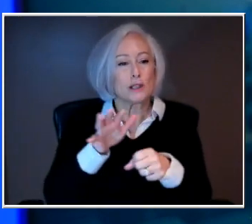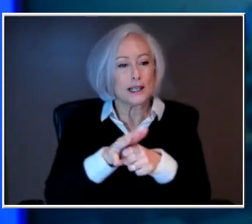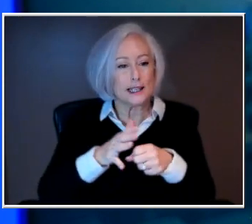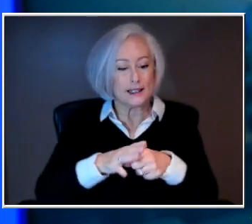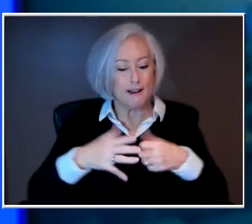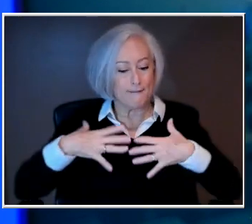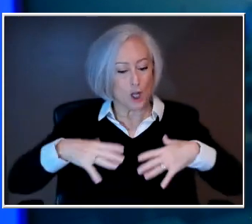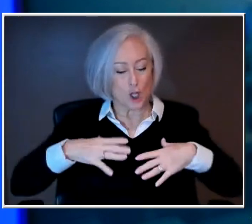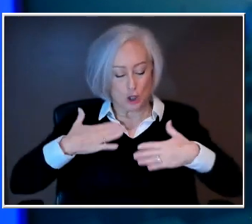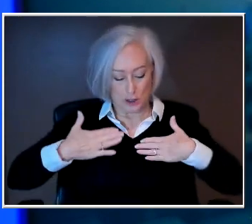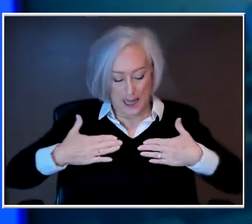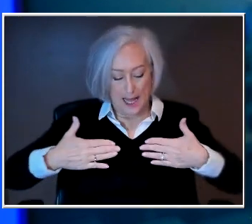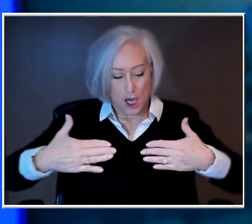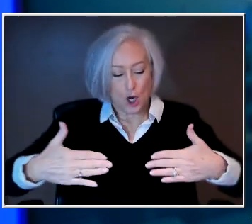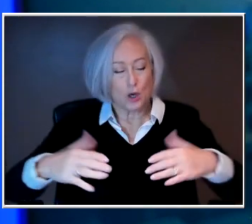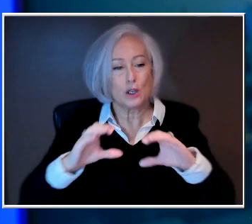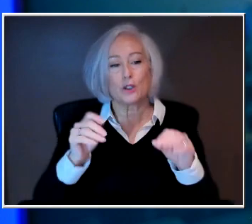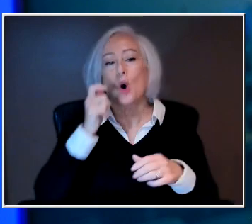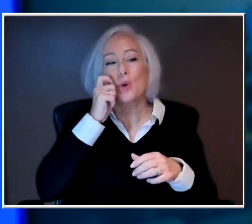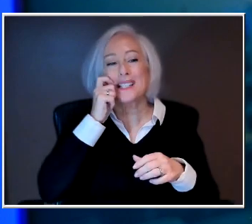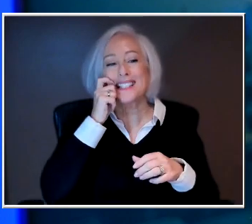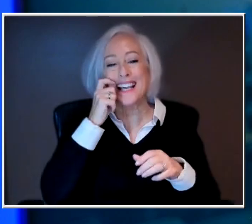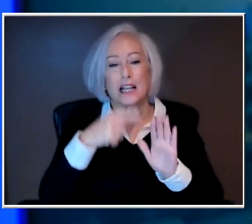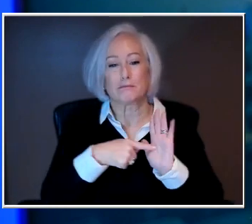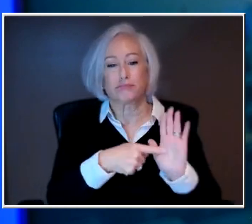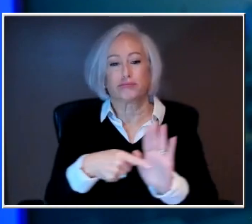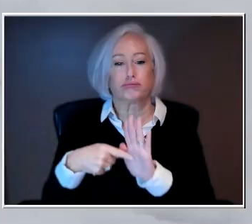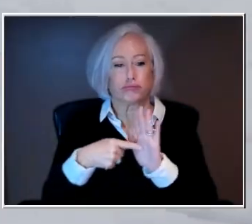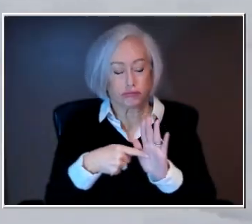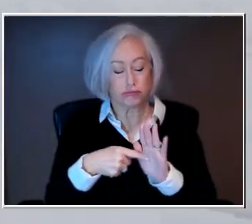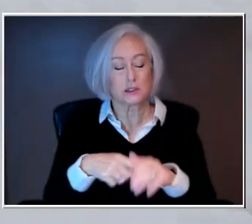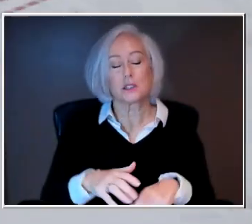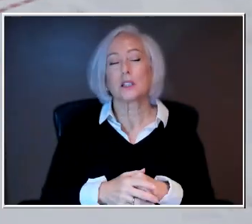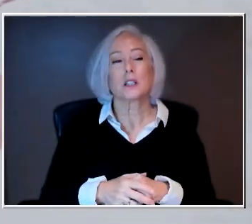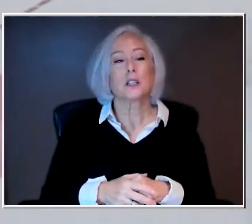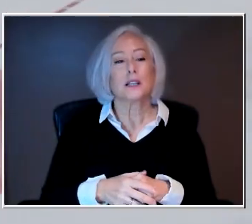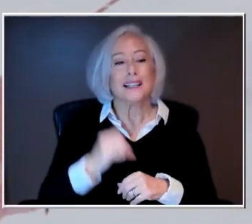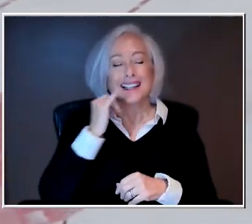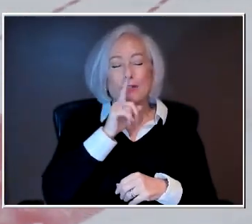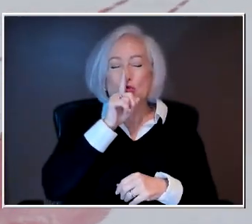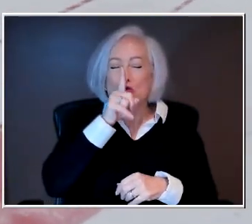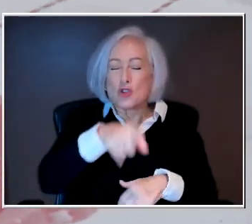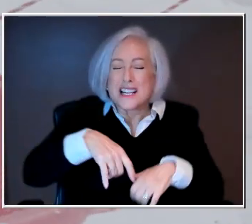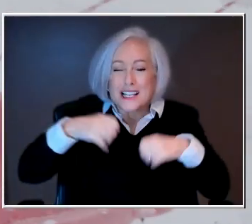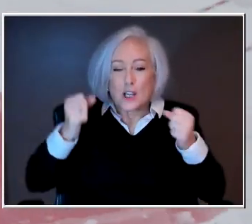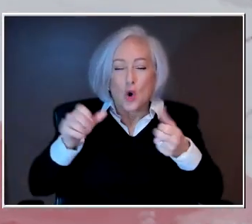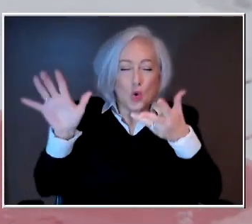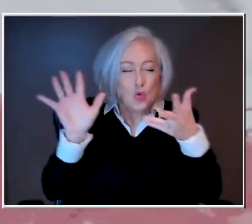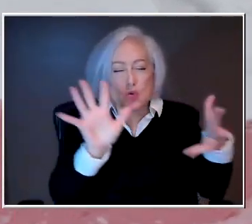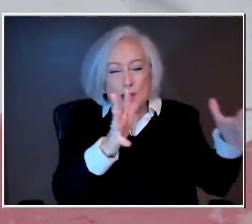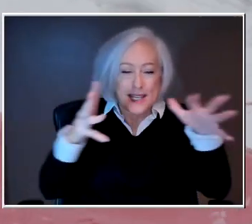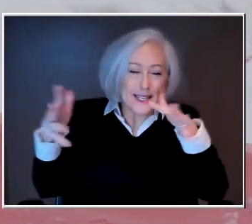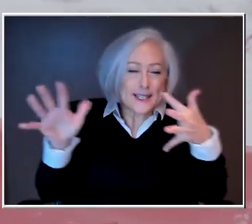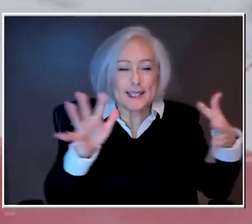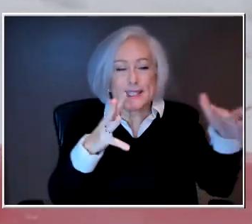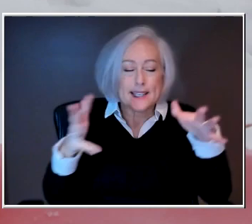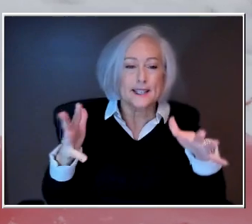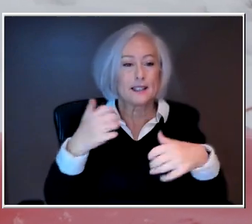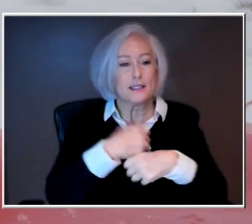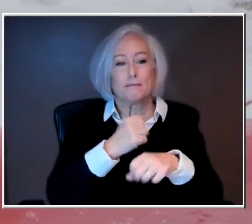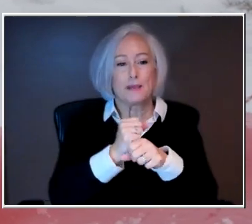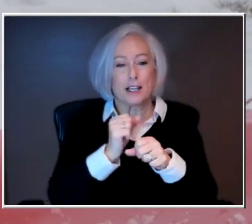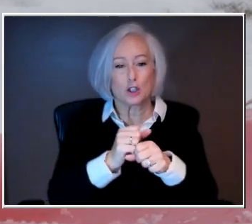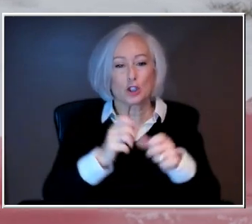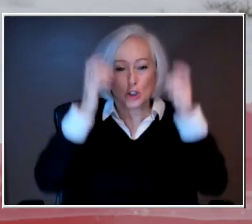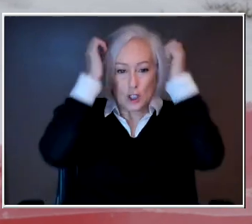not exposed, and if it's going to be a very cold, like wintry, kind of blistery day, make sure they stay covered, they're not